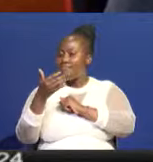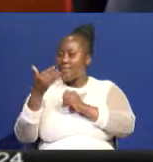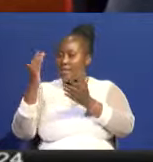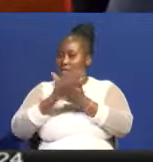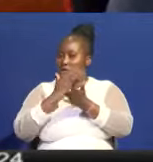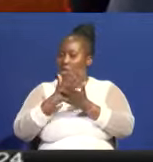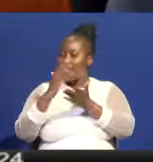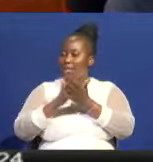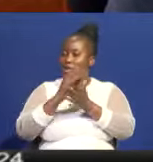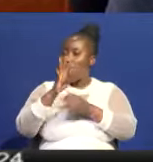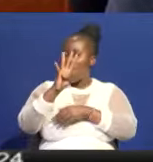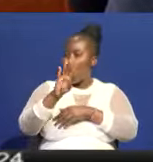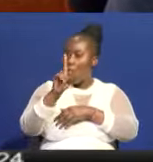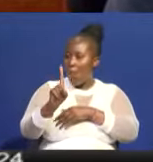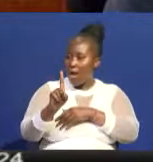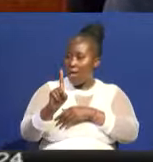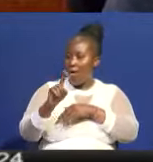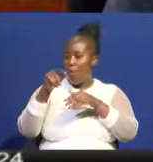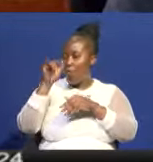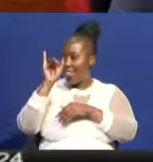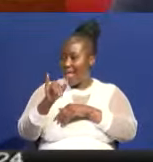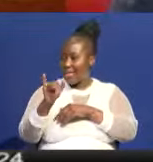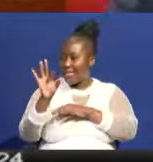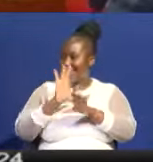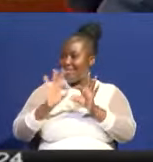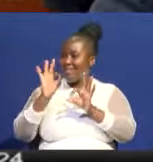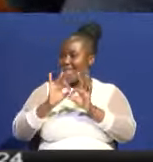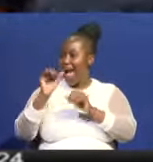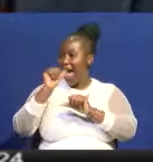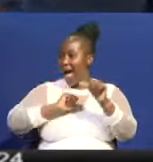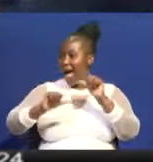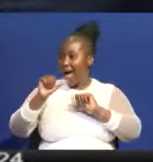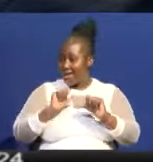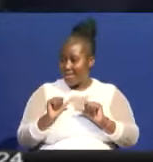is Section 41 of that particular act,